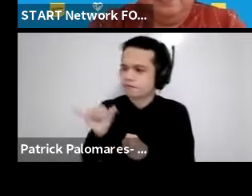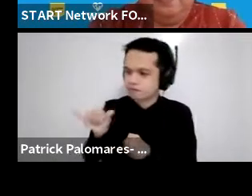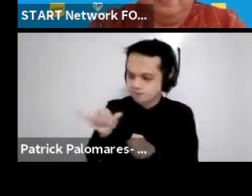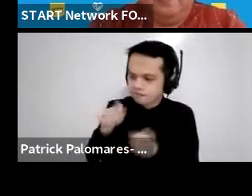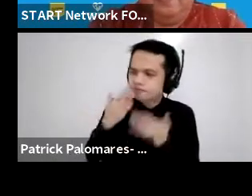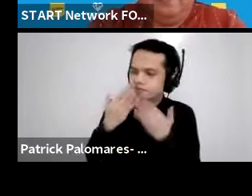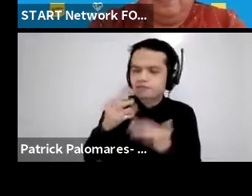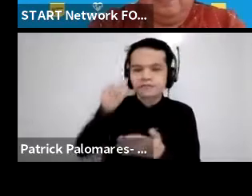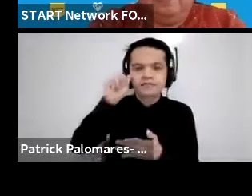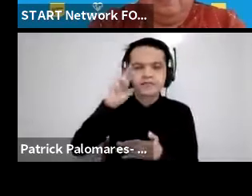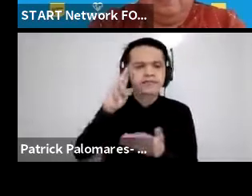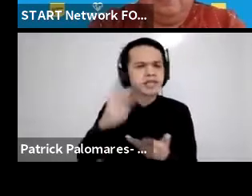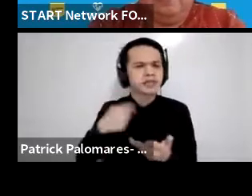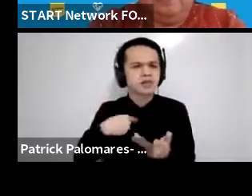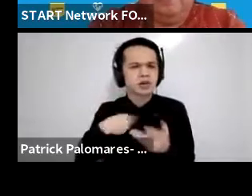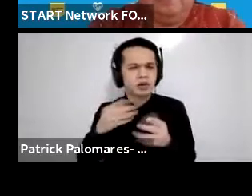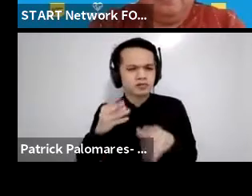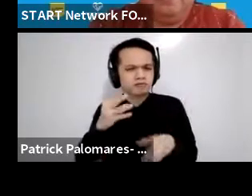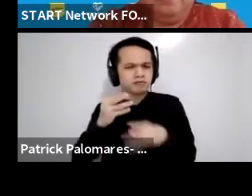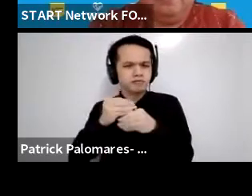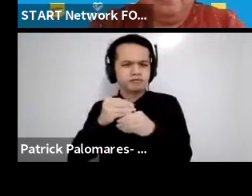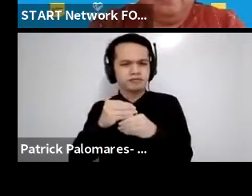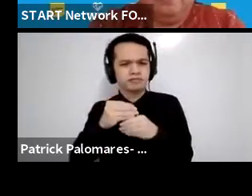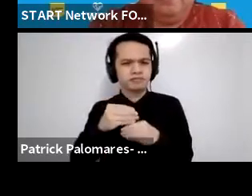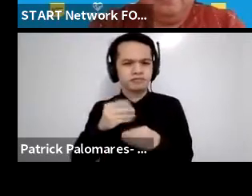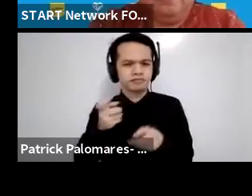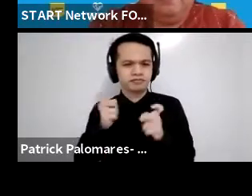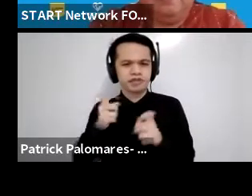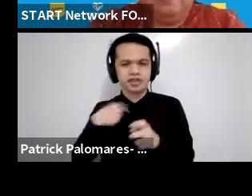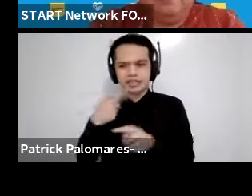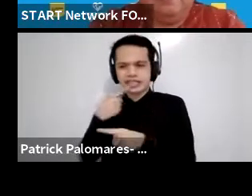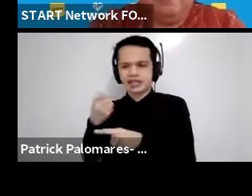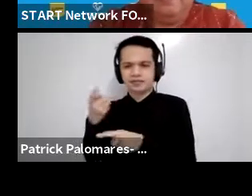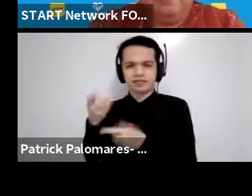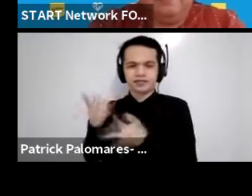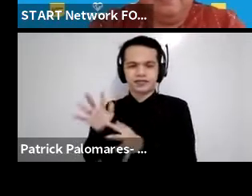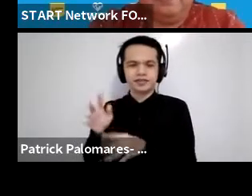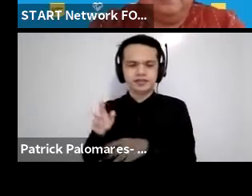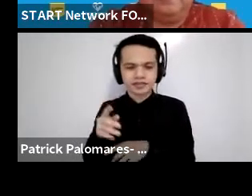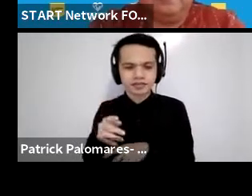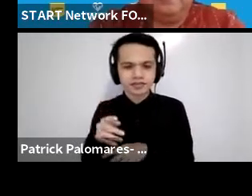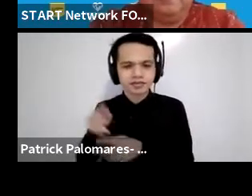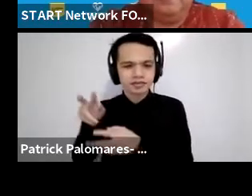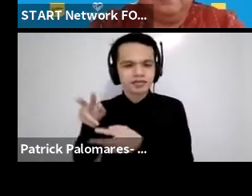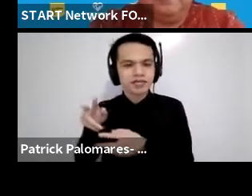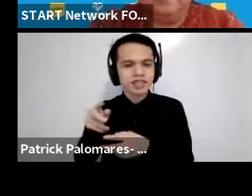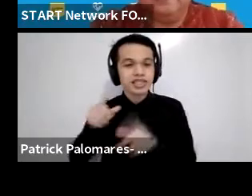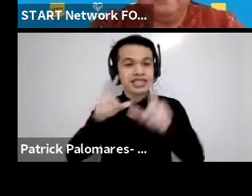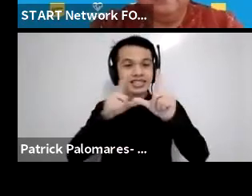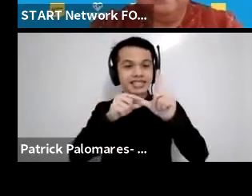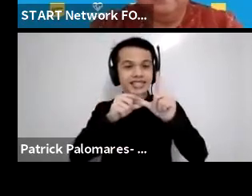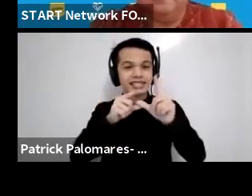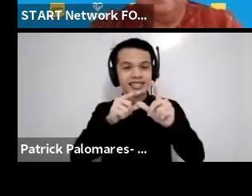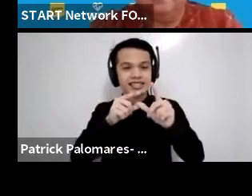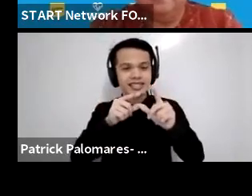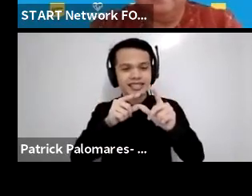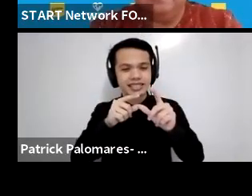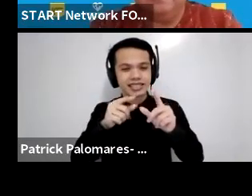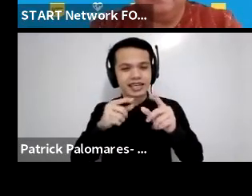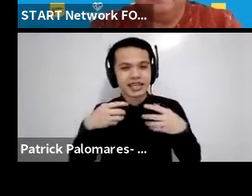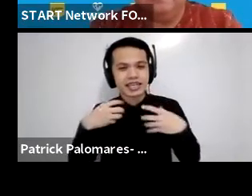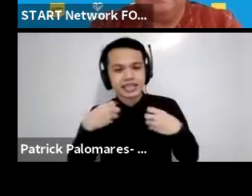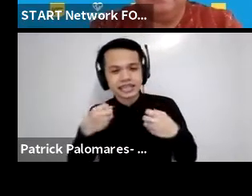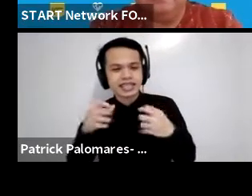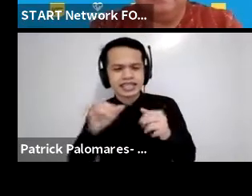you, Adam. Just quickly to add to what Pauline has already mentioned, on the link of climate and health, we are